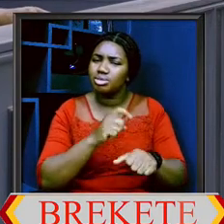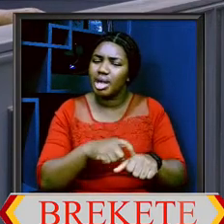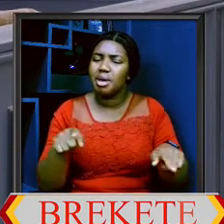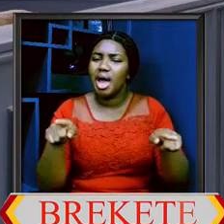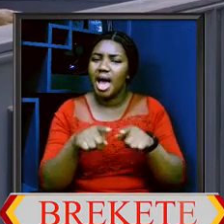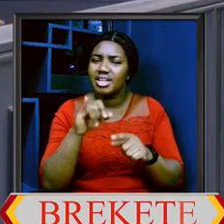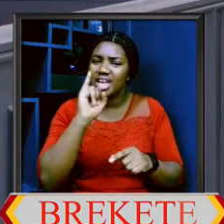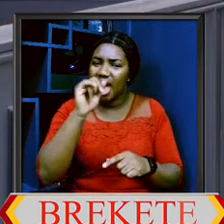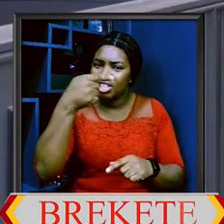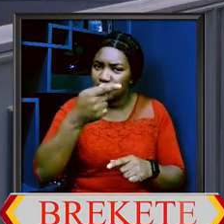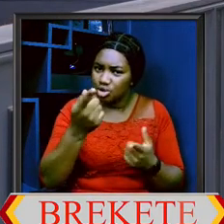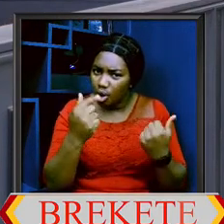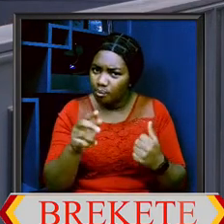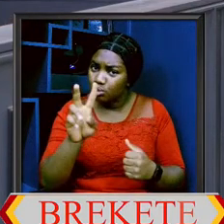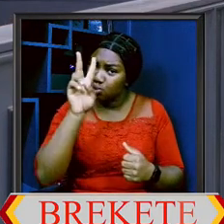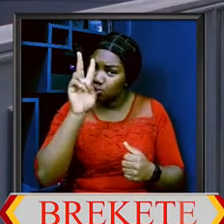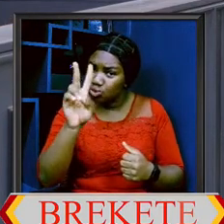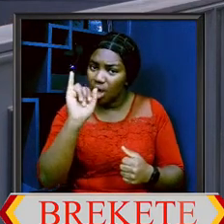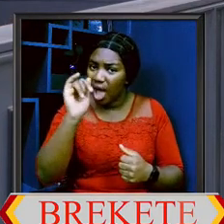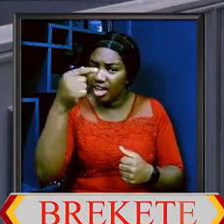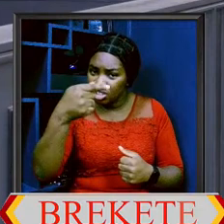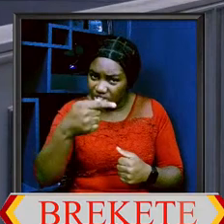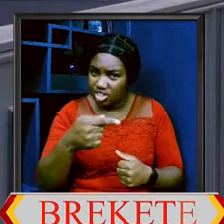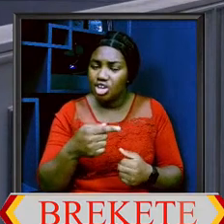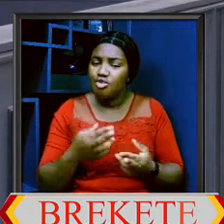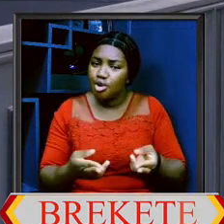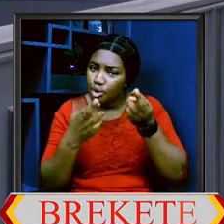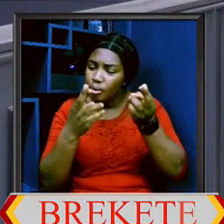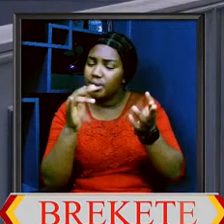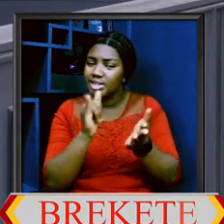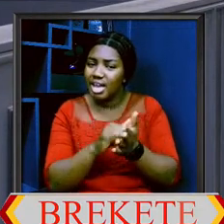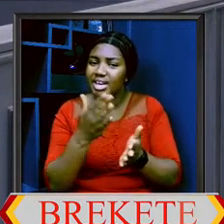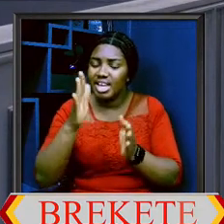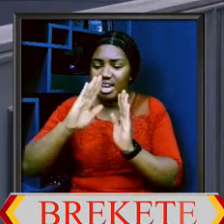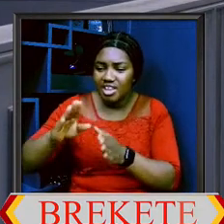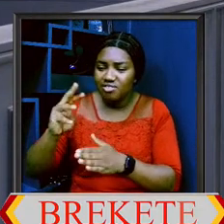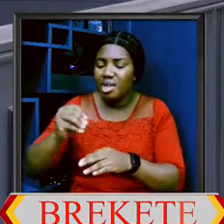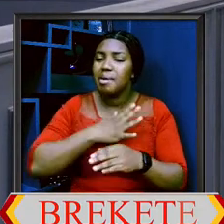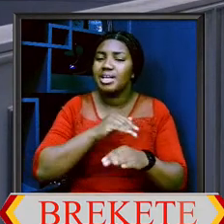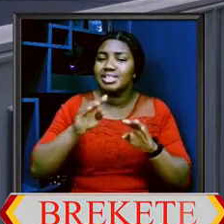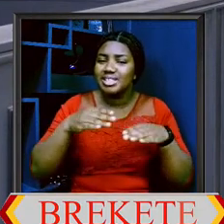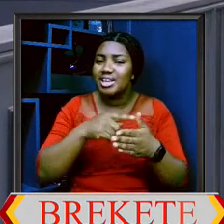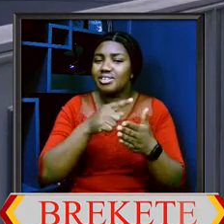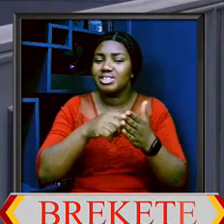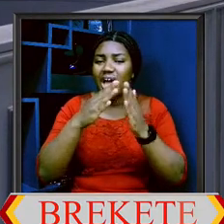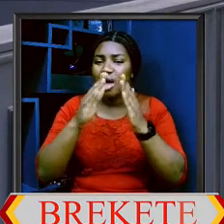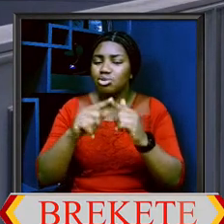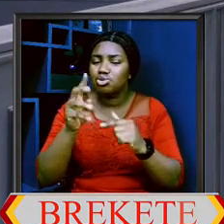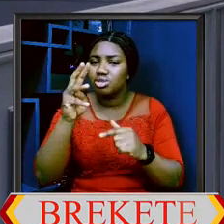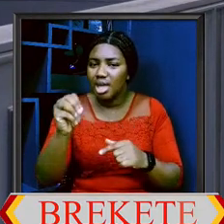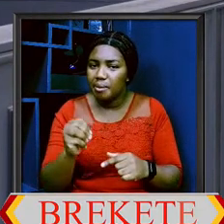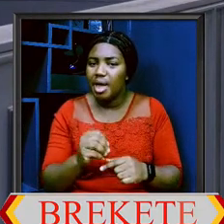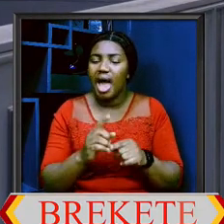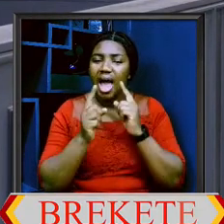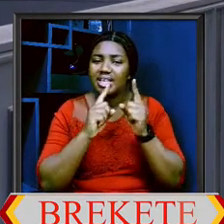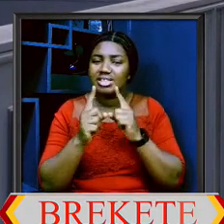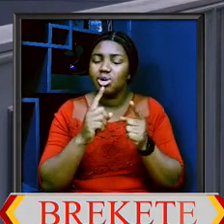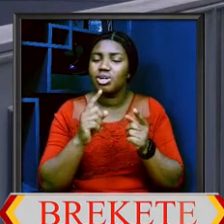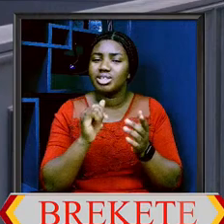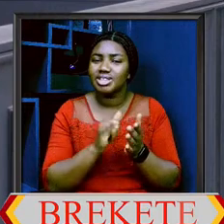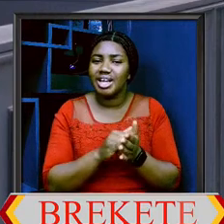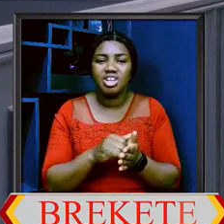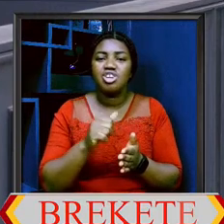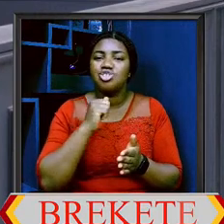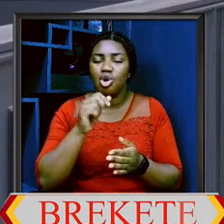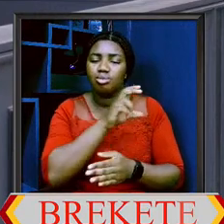IG they come two IG don't recommend say make them leave them may them sell these houses to them talk say after all be police get the